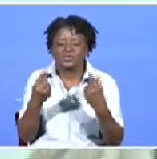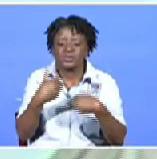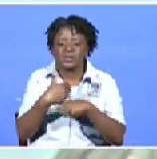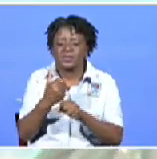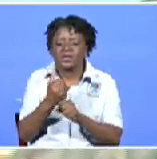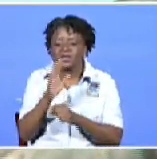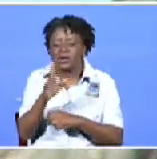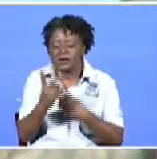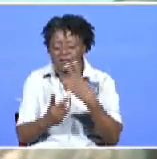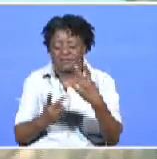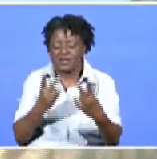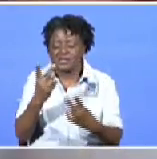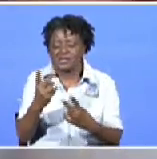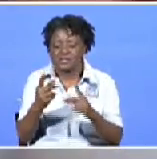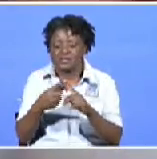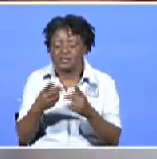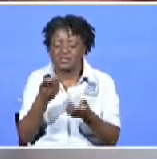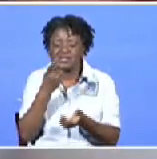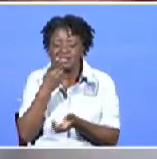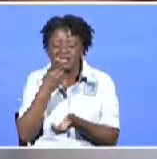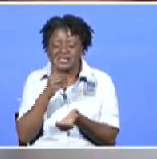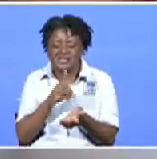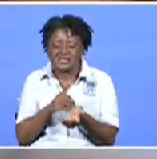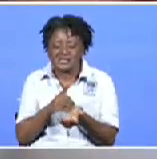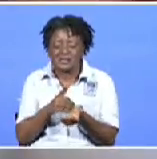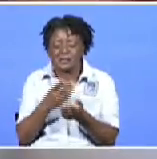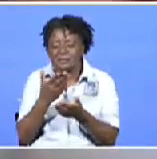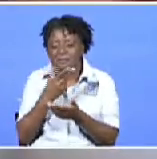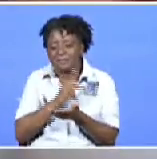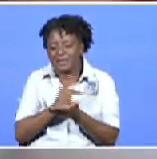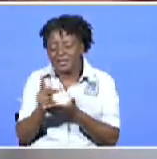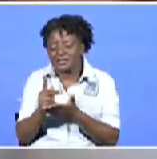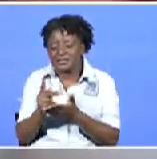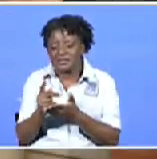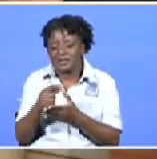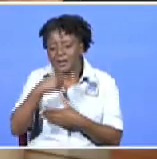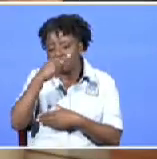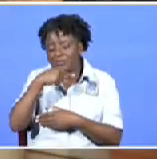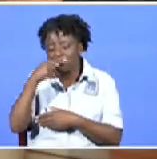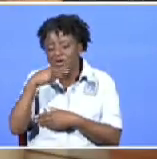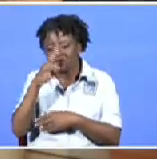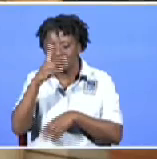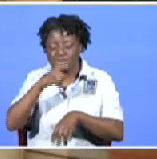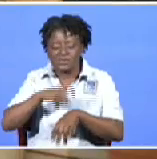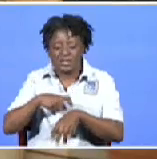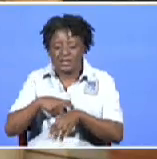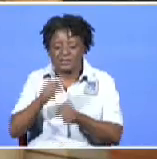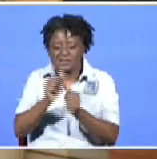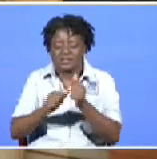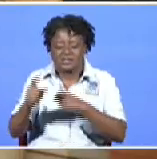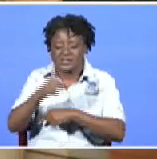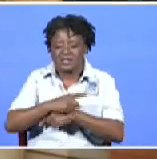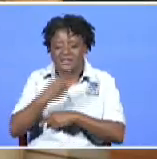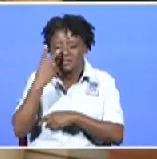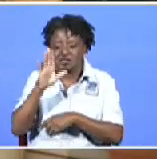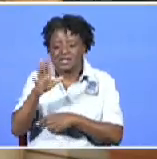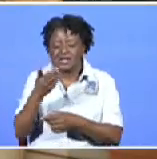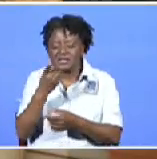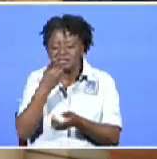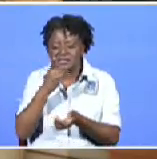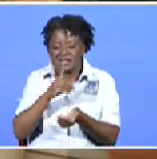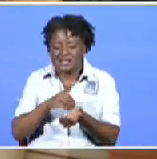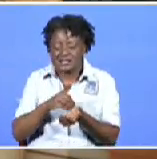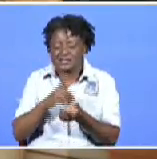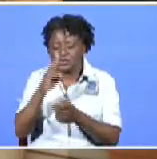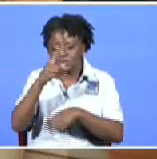to the dentist a little more pleasant. Daily brushing twice a day, seeing your dentist at least twice a year, and